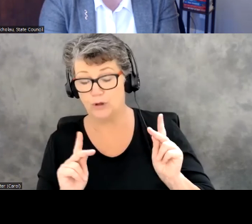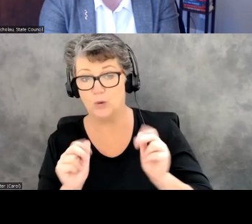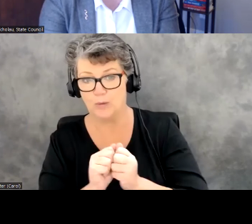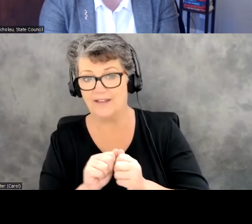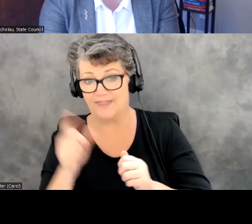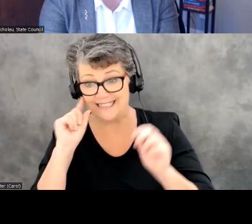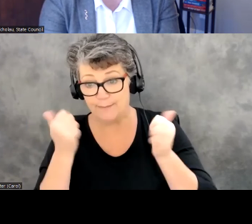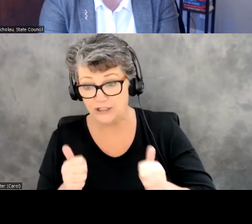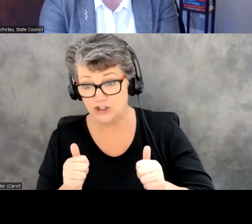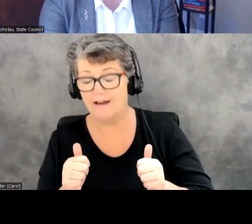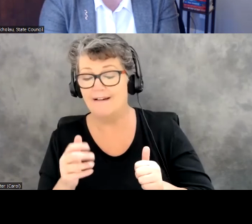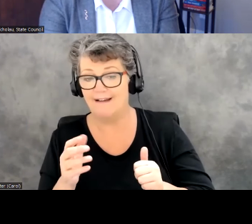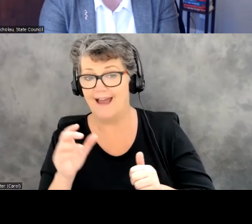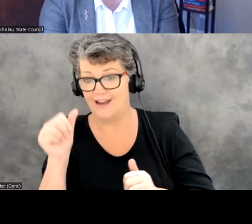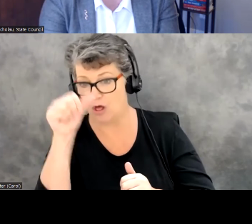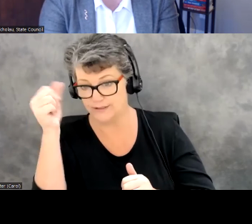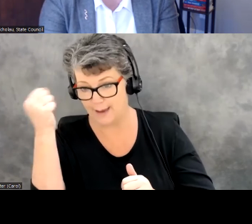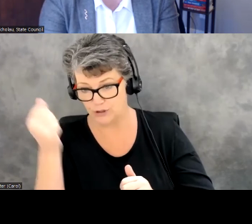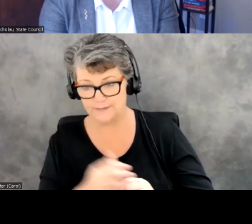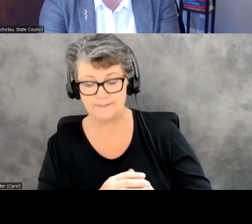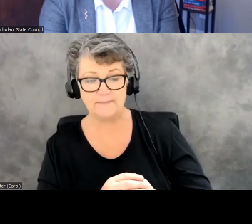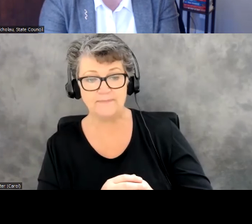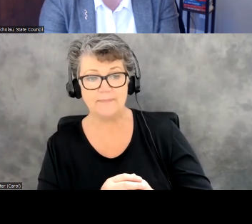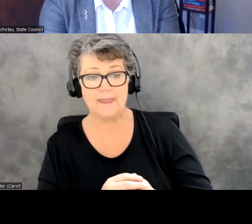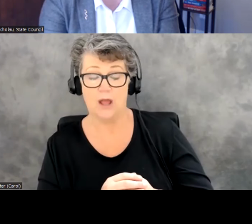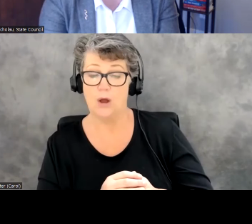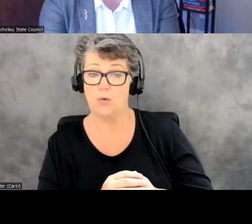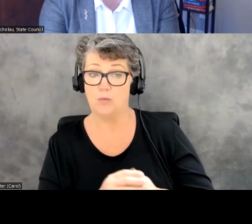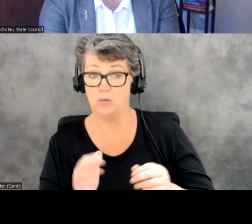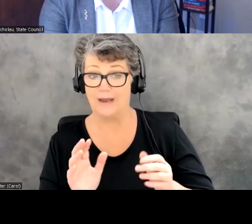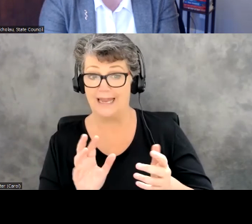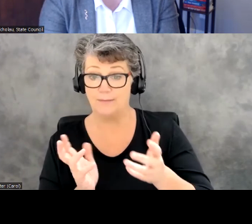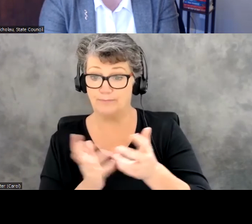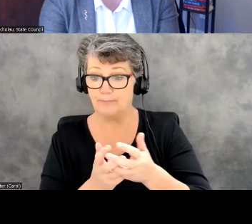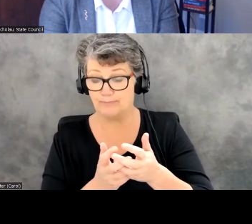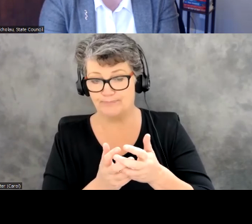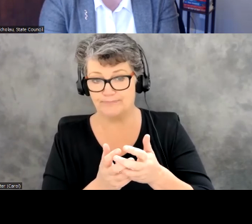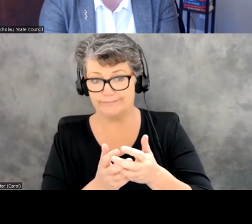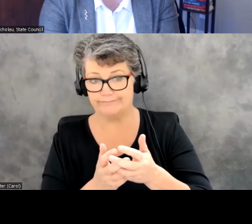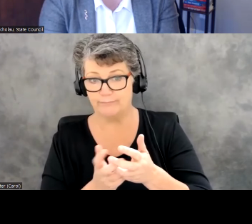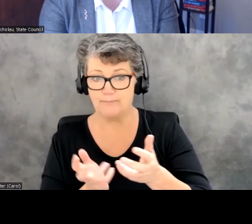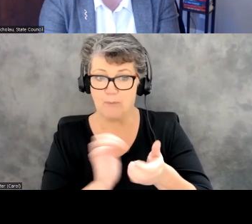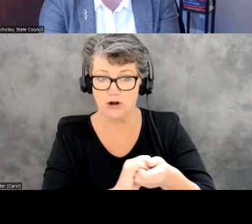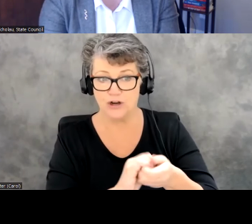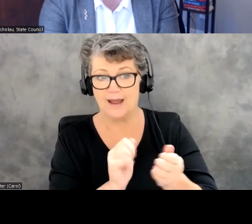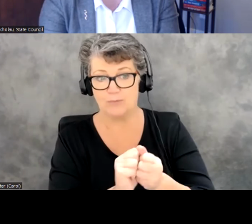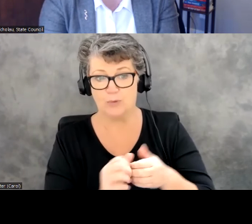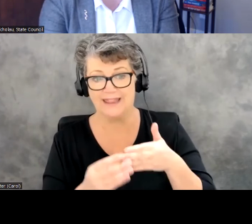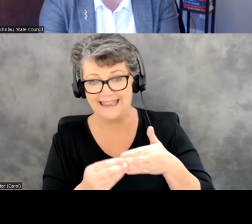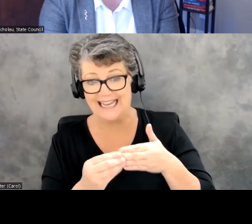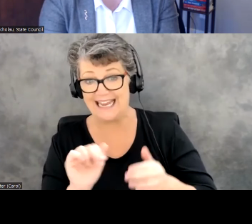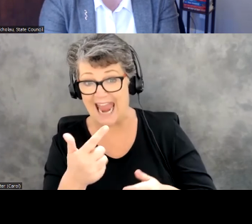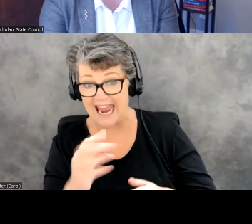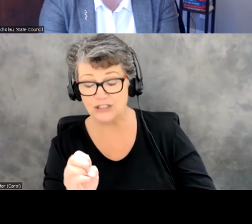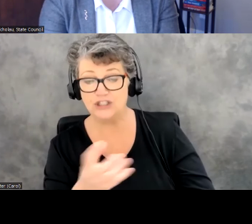and Alzheimer's. We partnered up with Leading Age and several other entities on